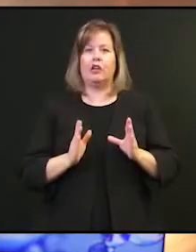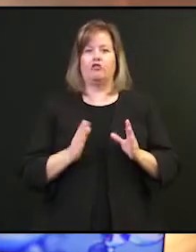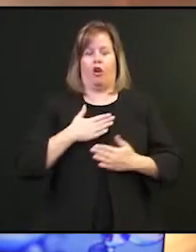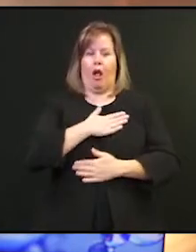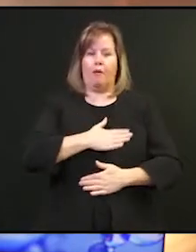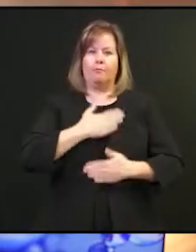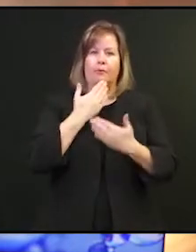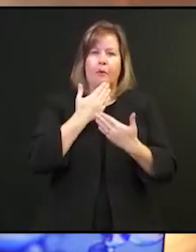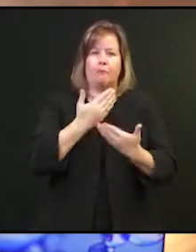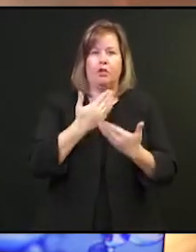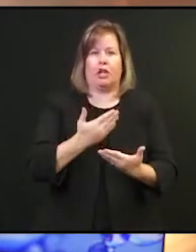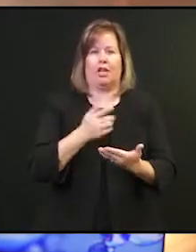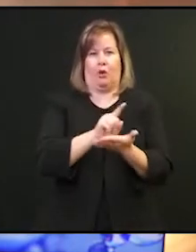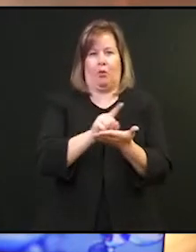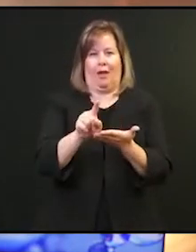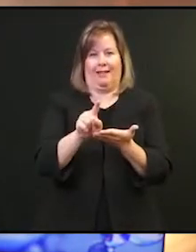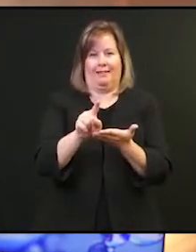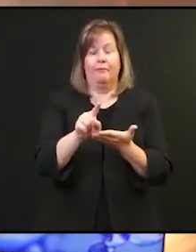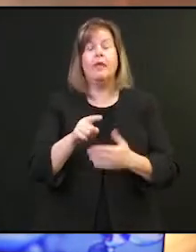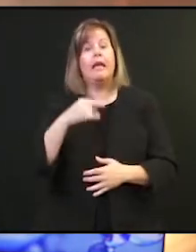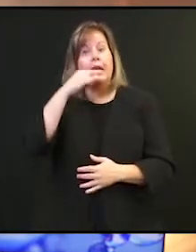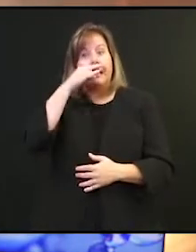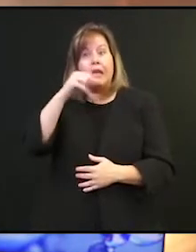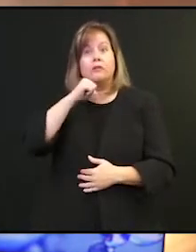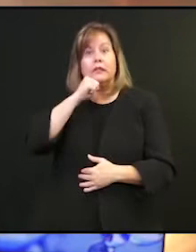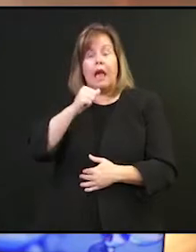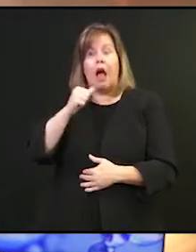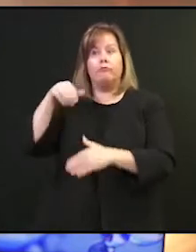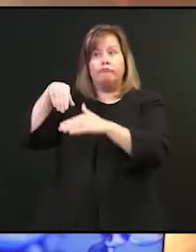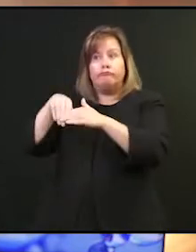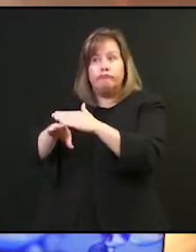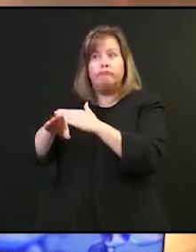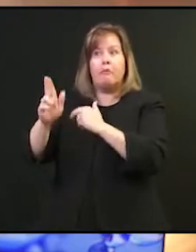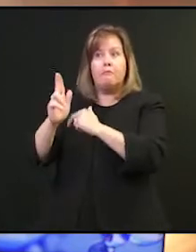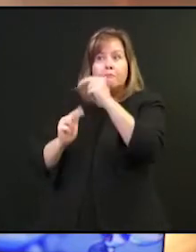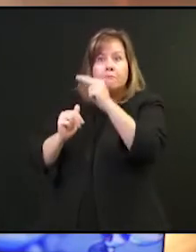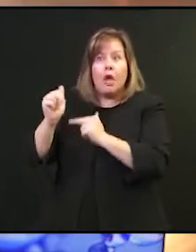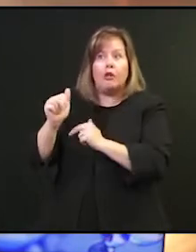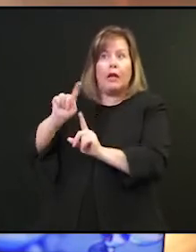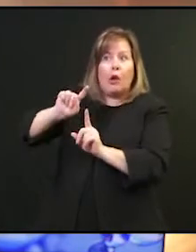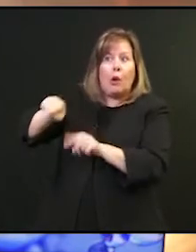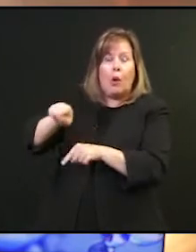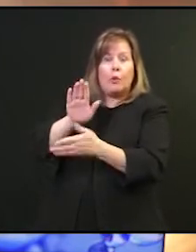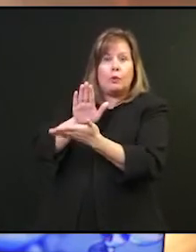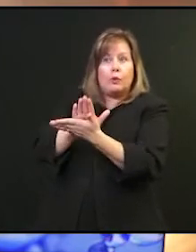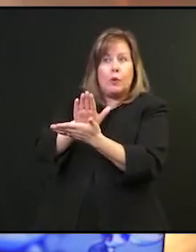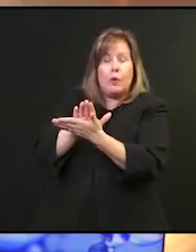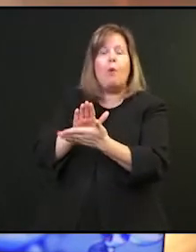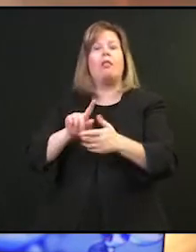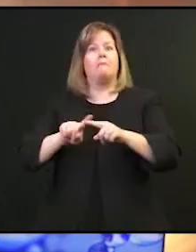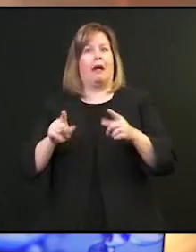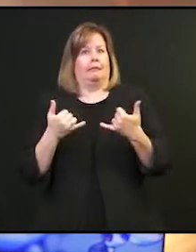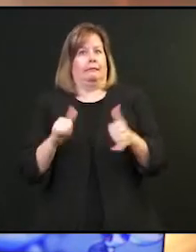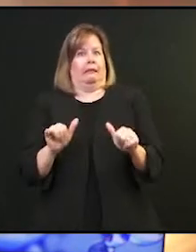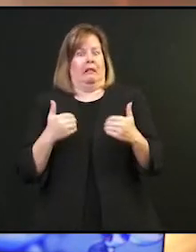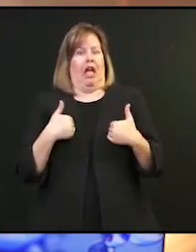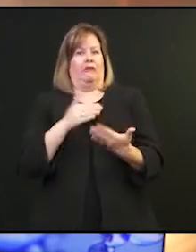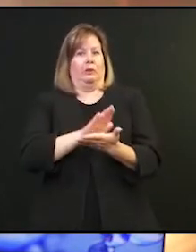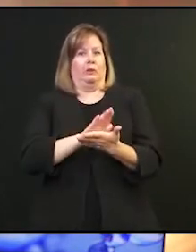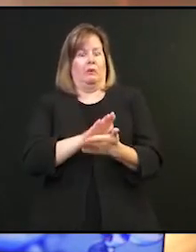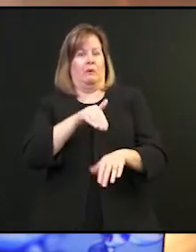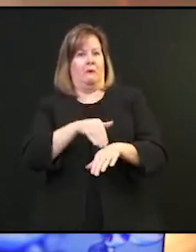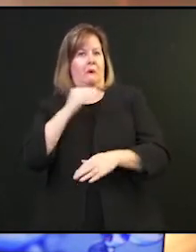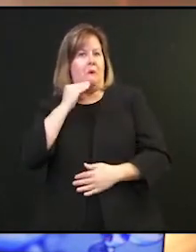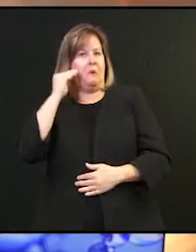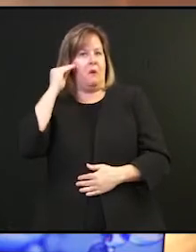school like usual in the brick and mortar classroom, we all appreciate our teachers so much. And as the parent